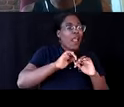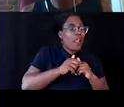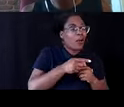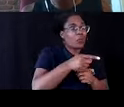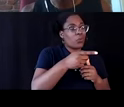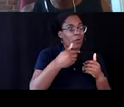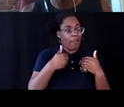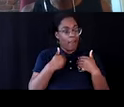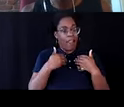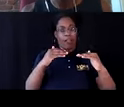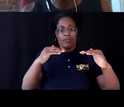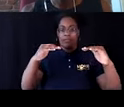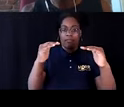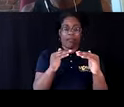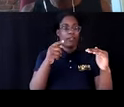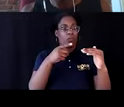and the different